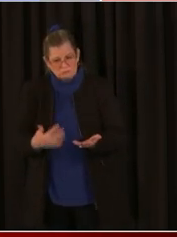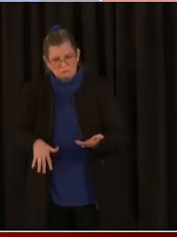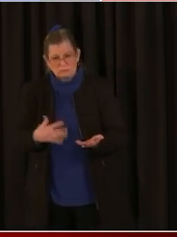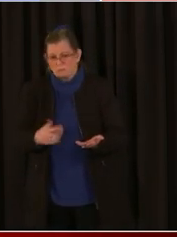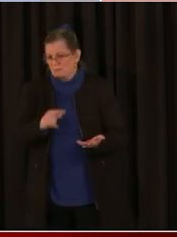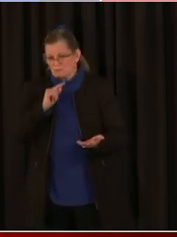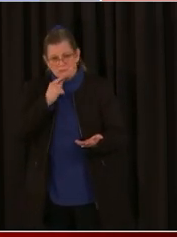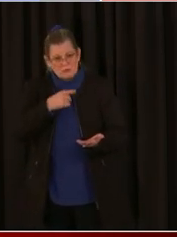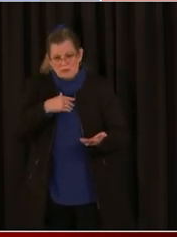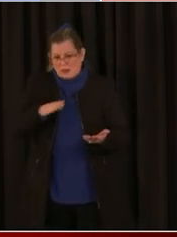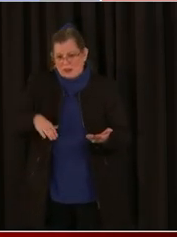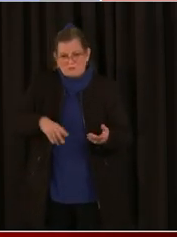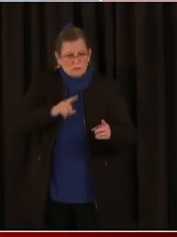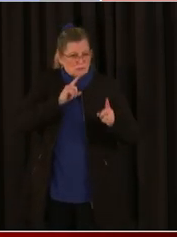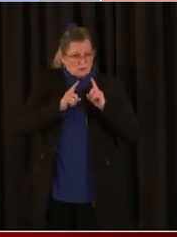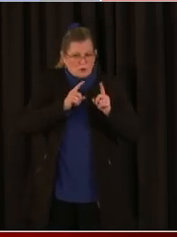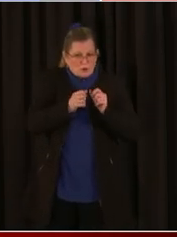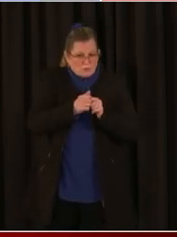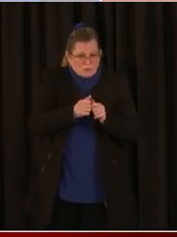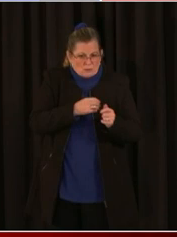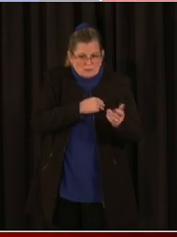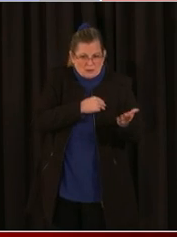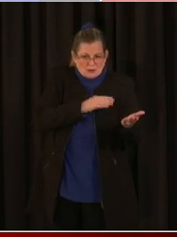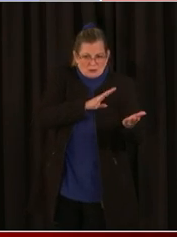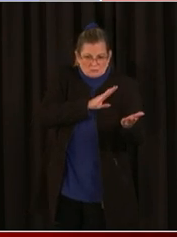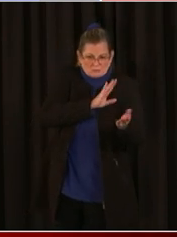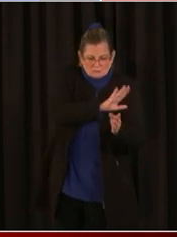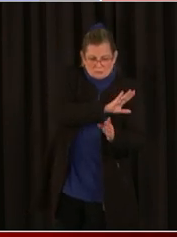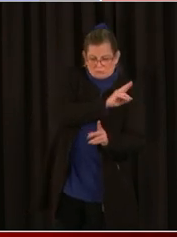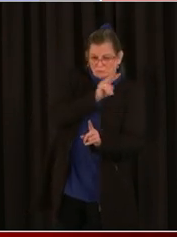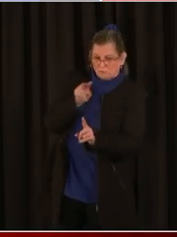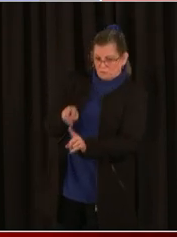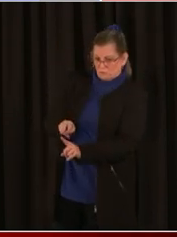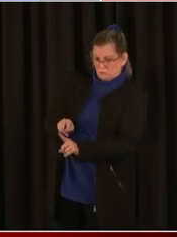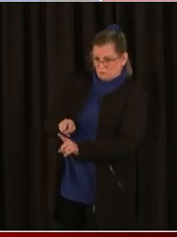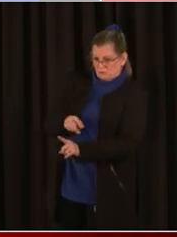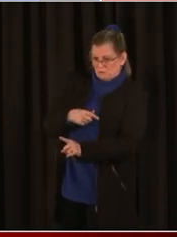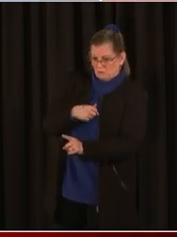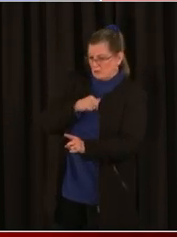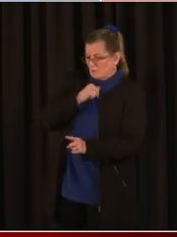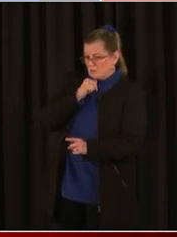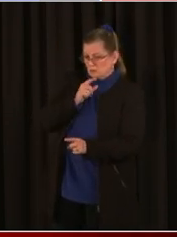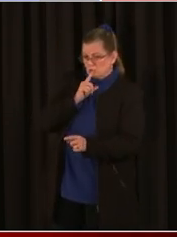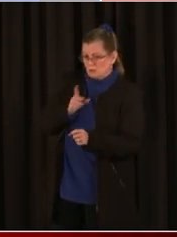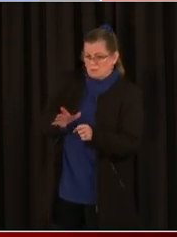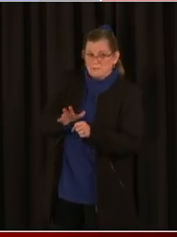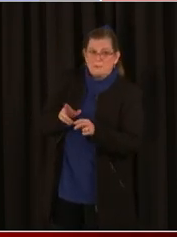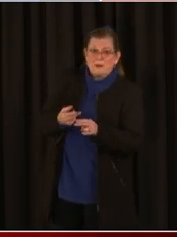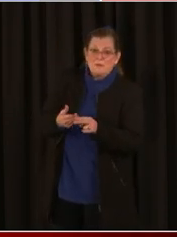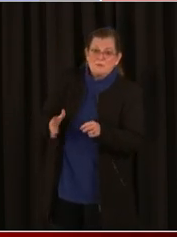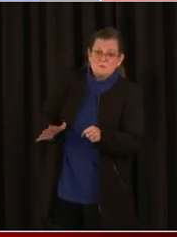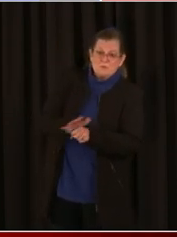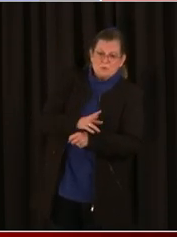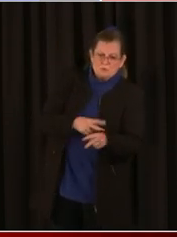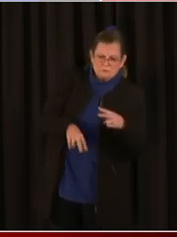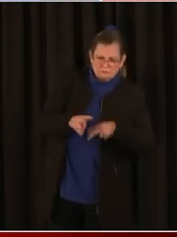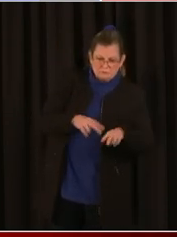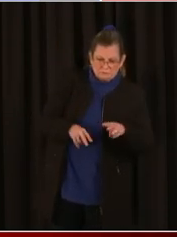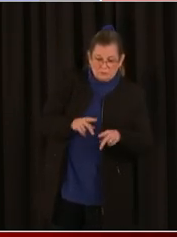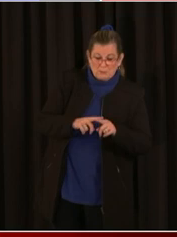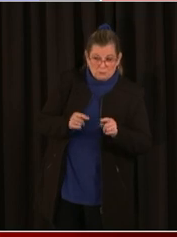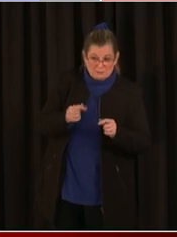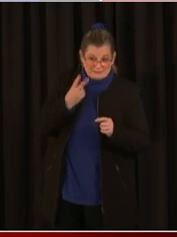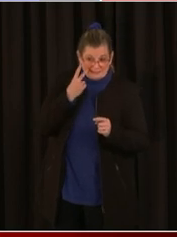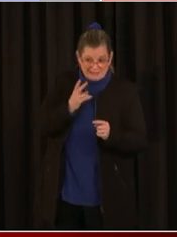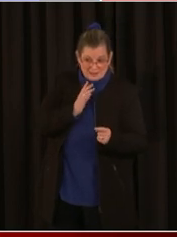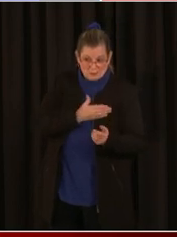I've not talked to the mayor about her intentions, and I'm not sure that she's developed her intentions fully for the budget that she'll submit March 31st. But this